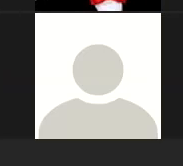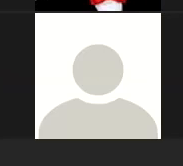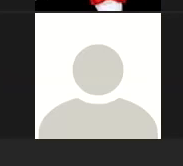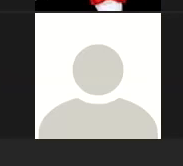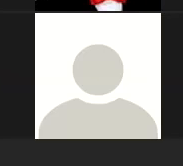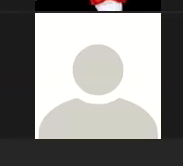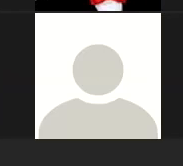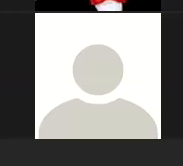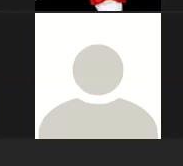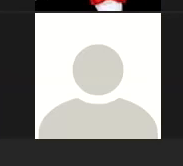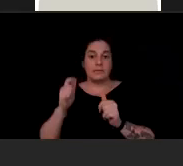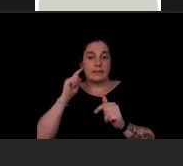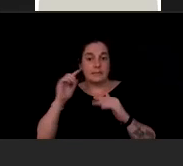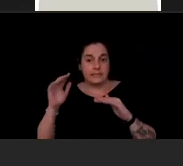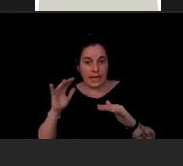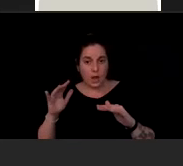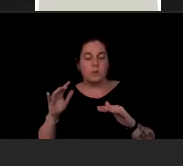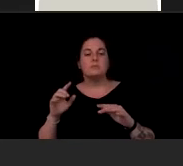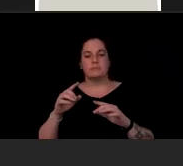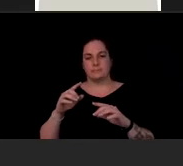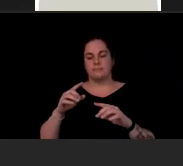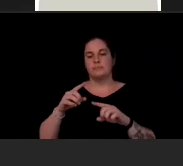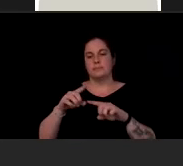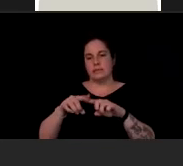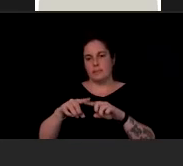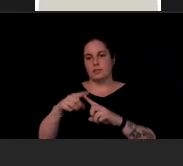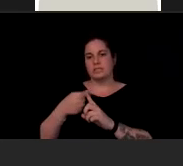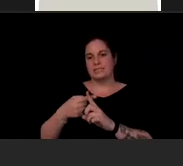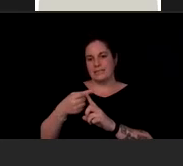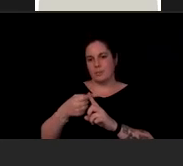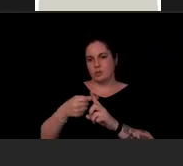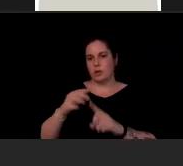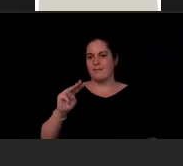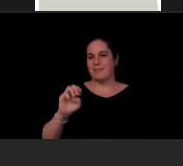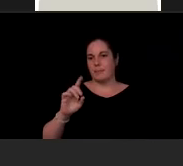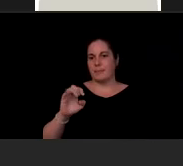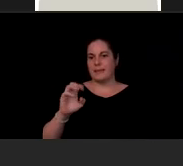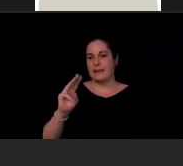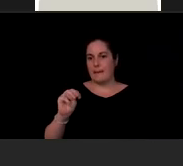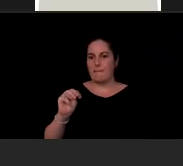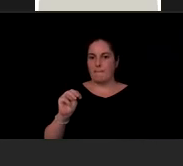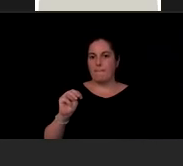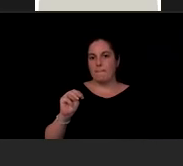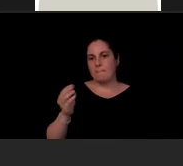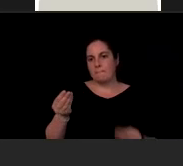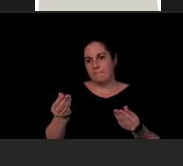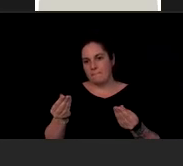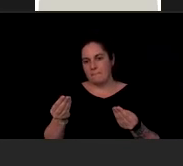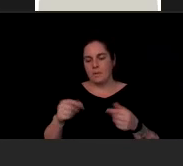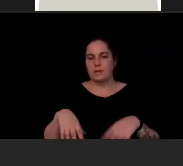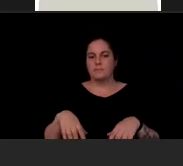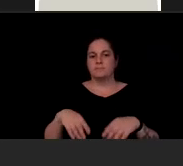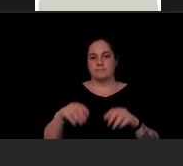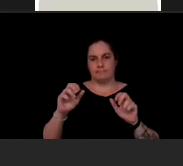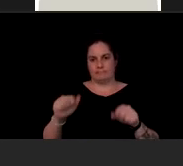will depend on the temperature of the medium. So the type of medium and the temperature of the medium can affect the speed